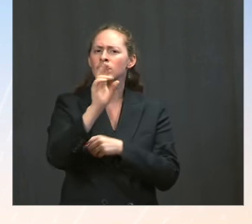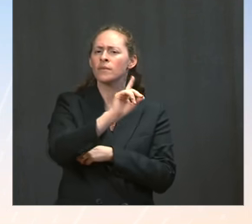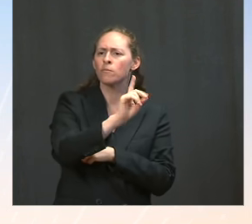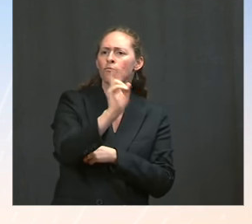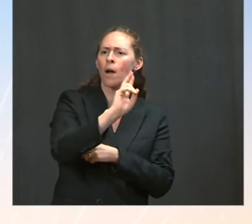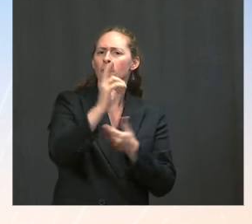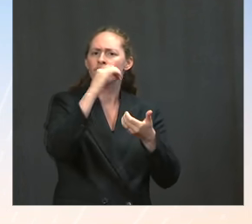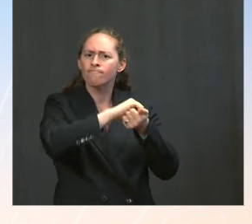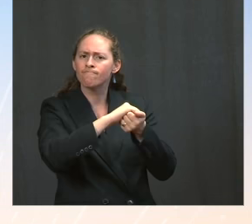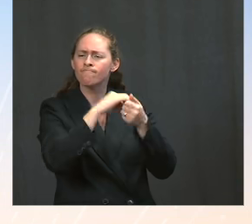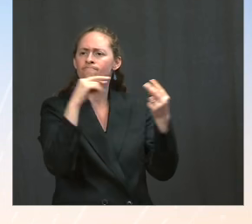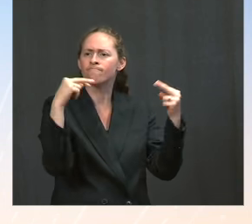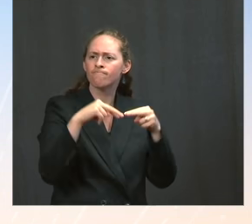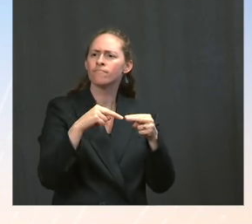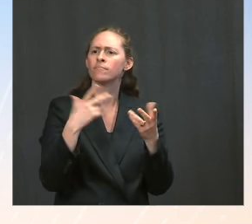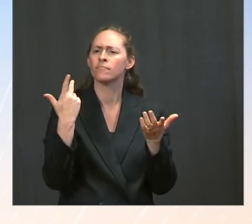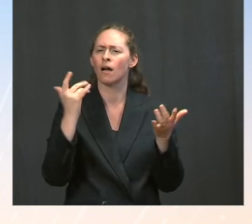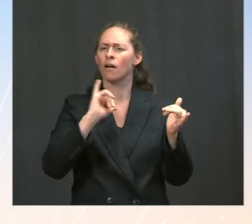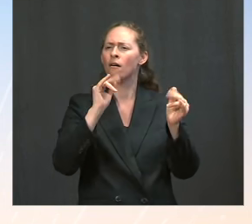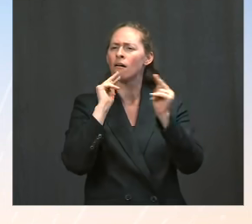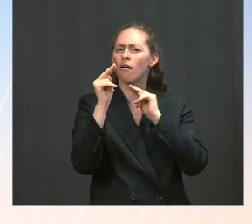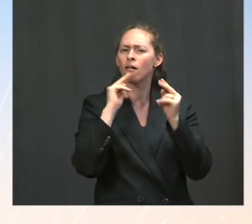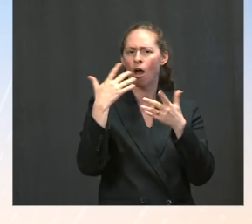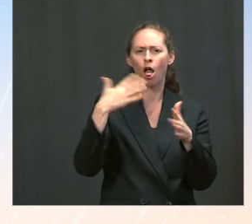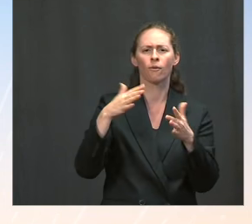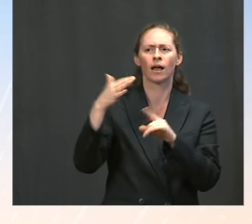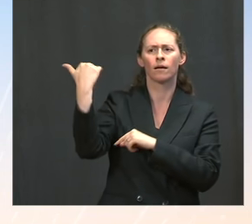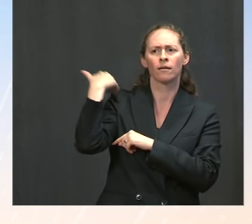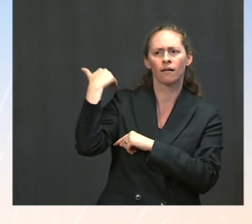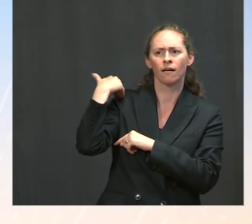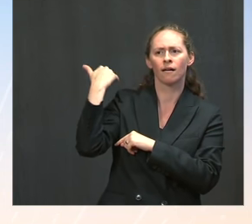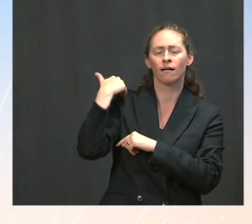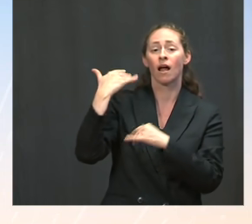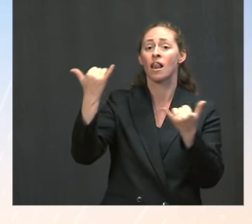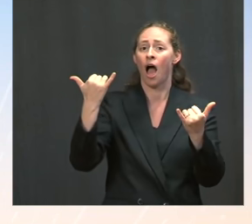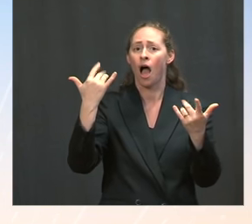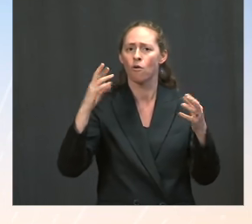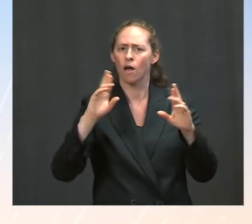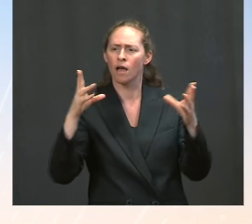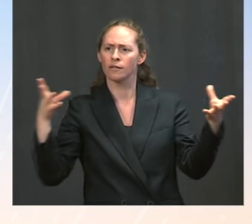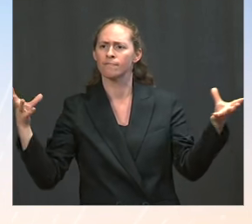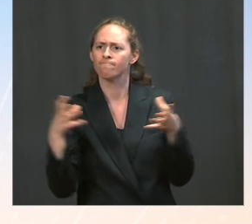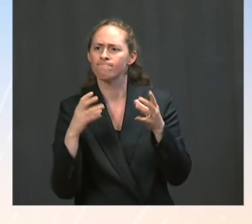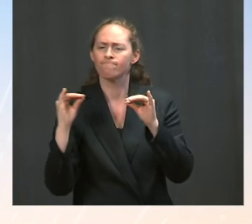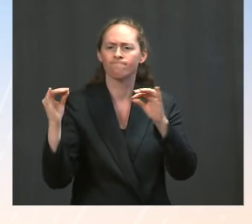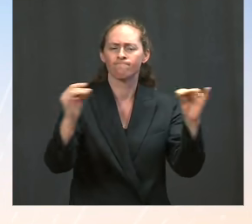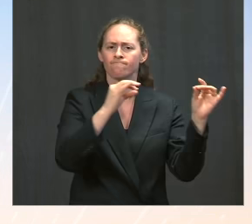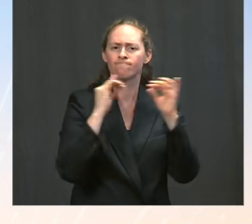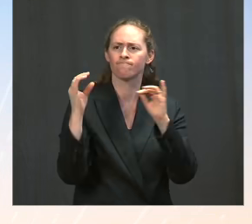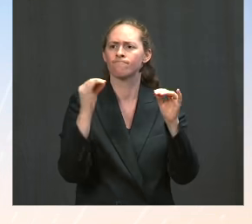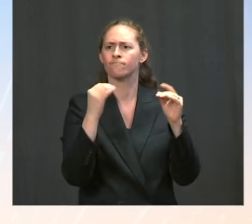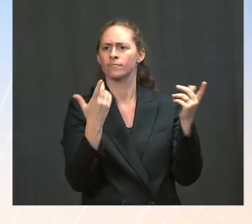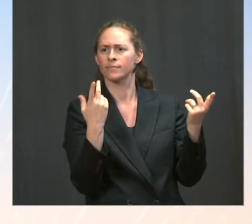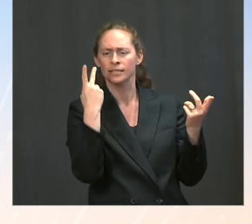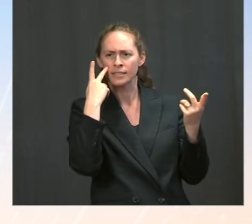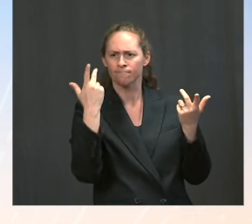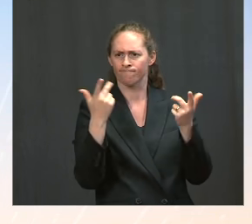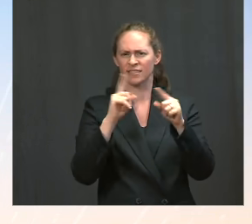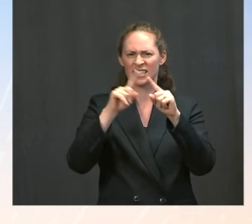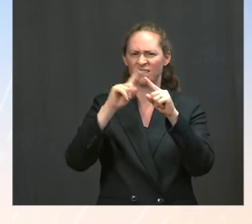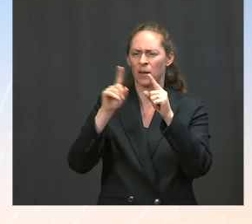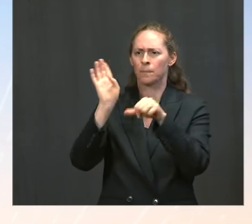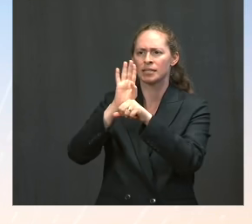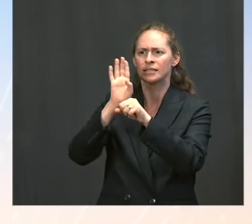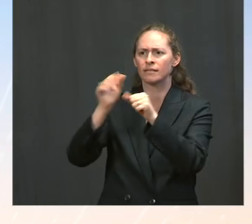negotiating table in the past, now they've joined together as part of a broad coalition of labor and business leaders backing this plan. And they're joined